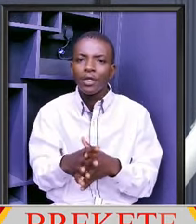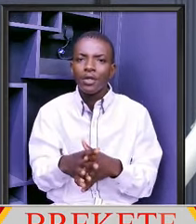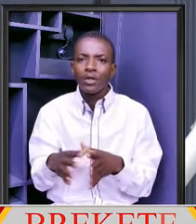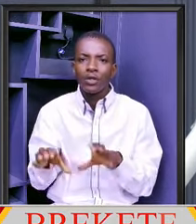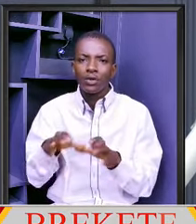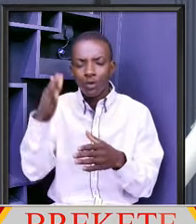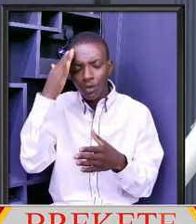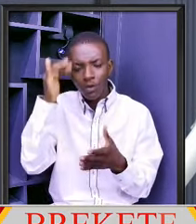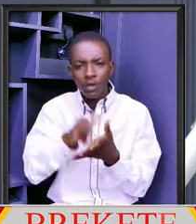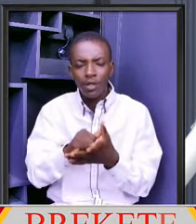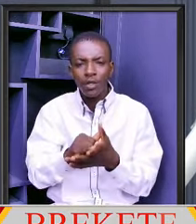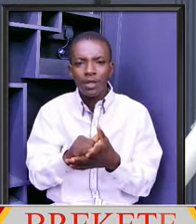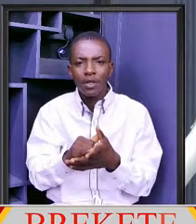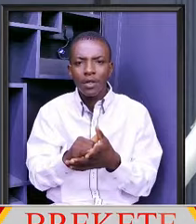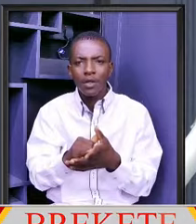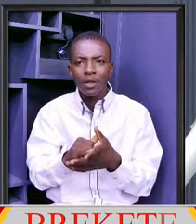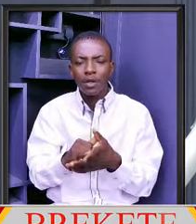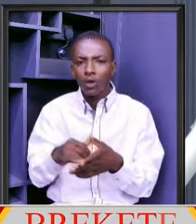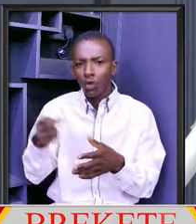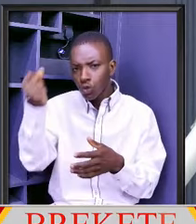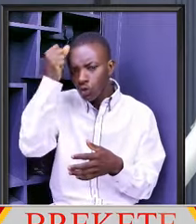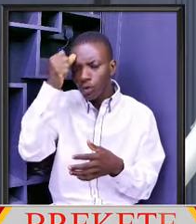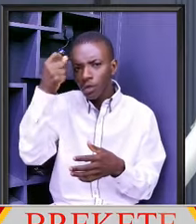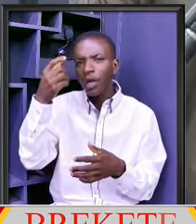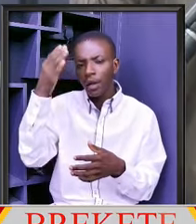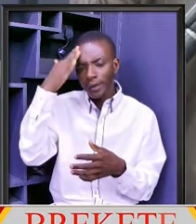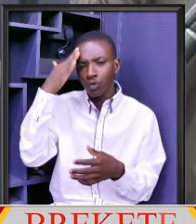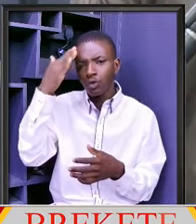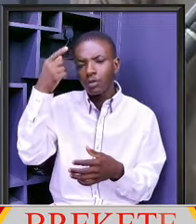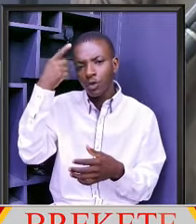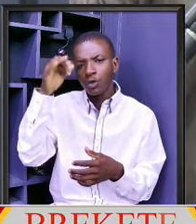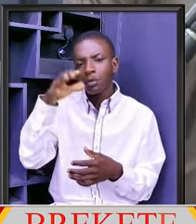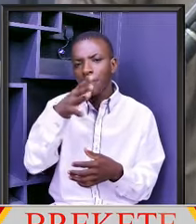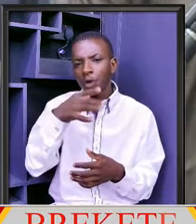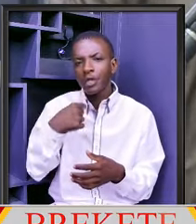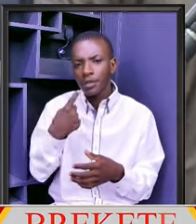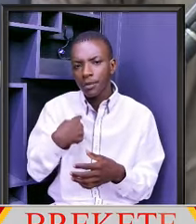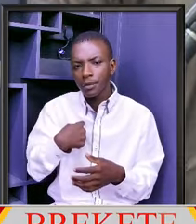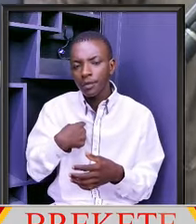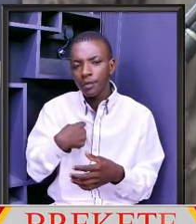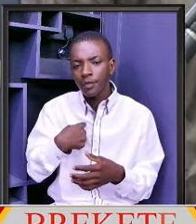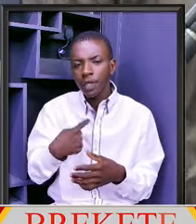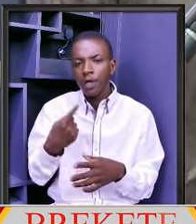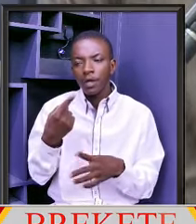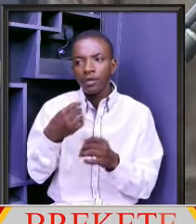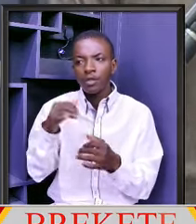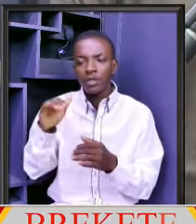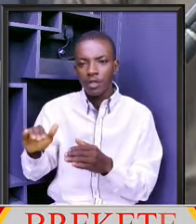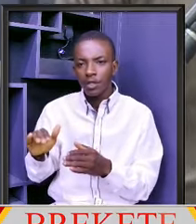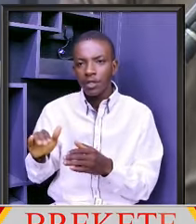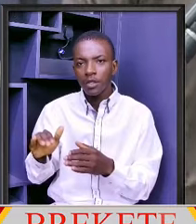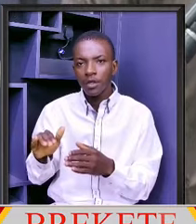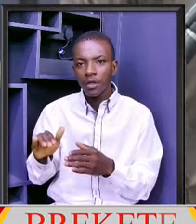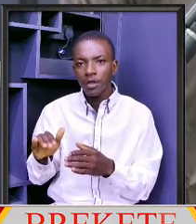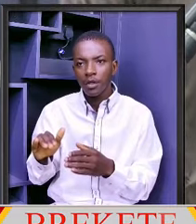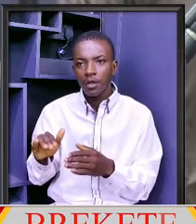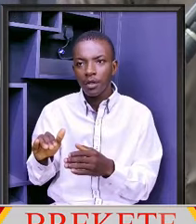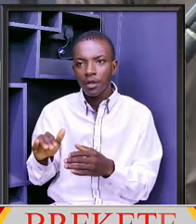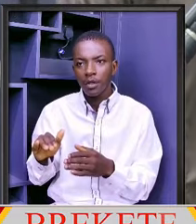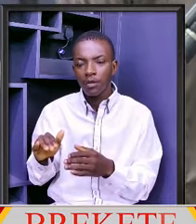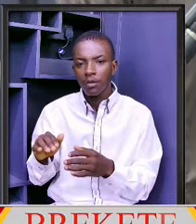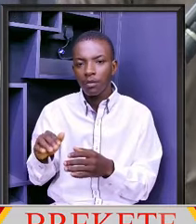Do you know that you are stupid? Yes, I know because my mother told me. You mean say now from childhood now I be stupid